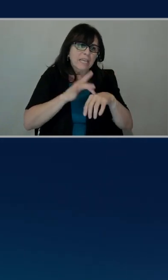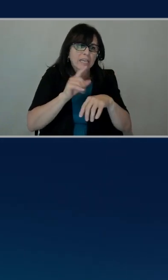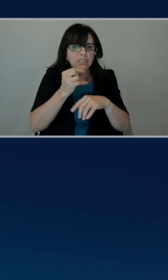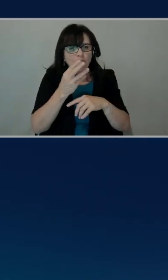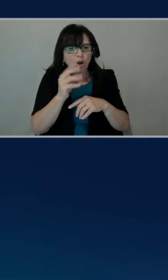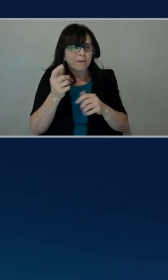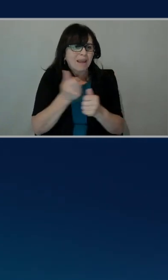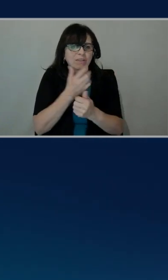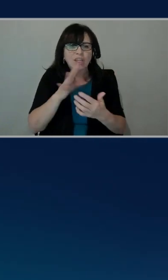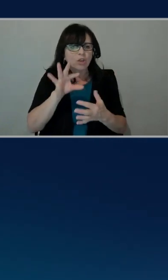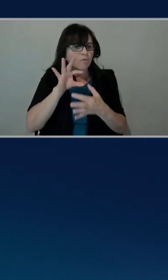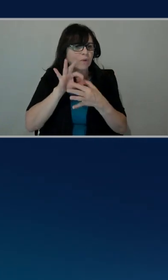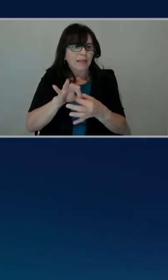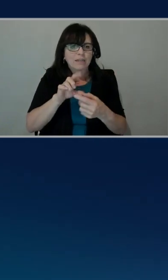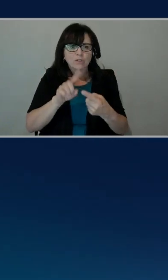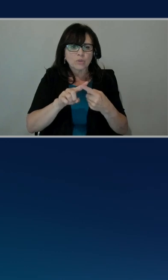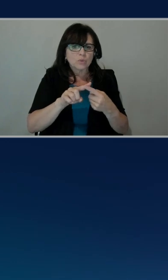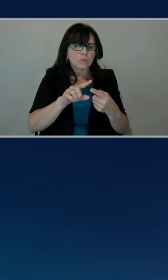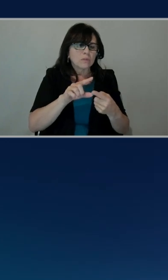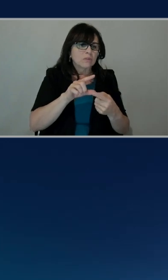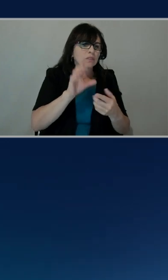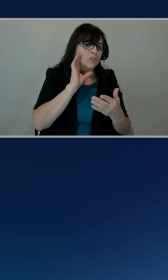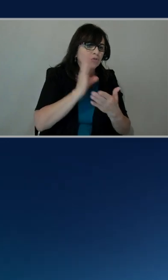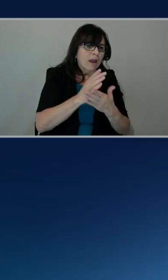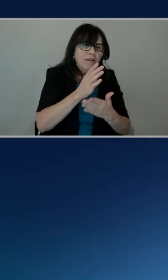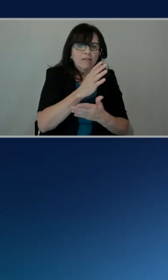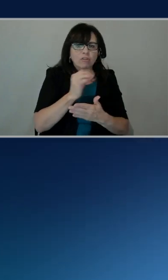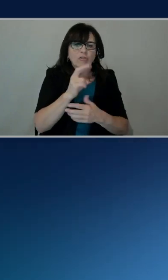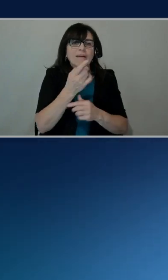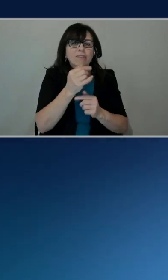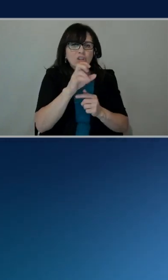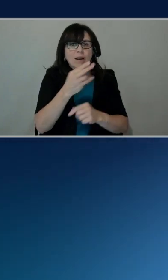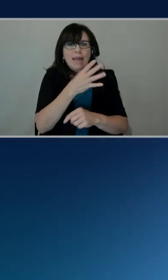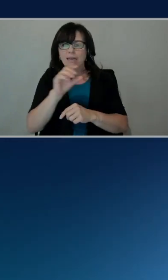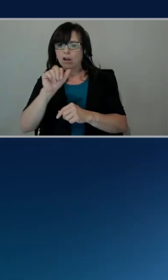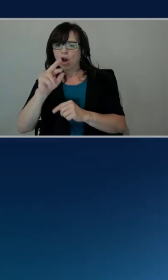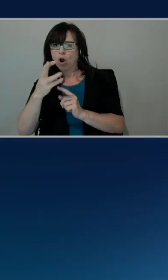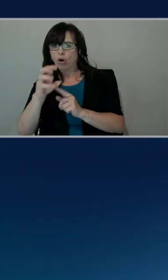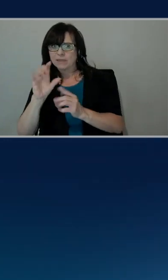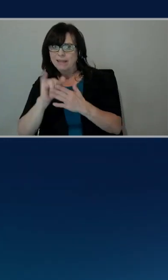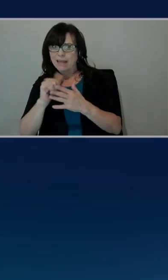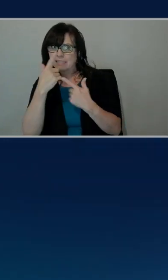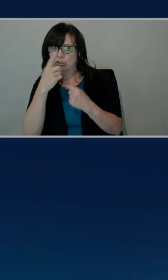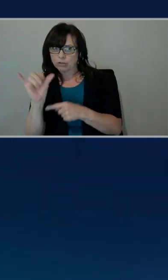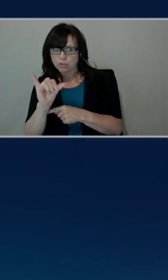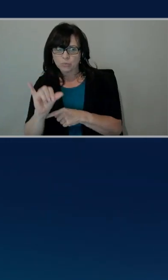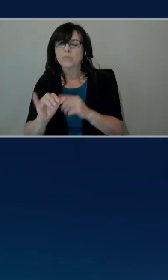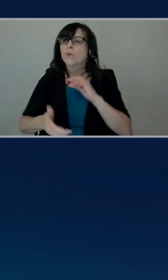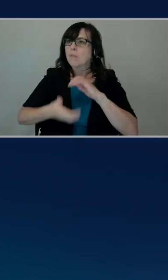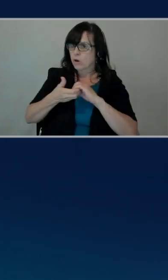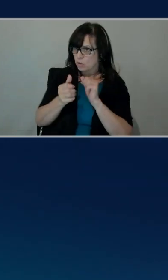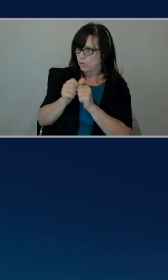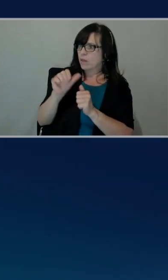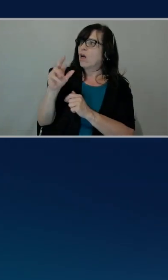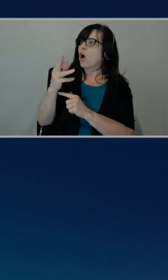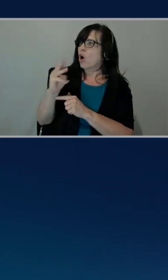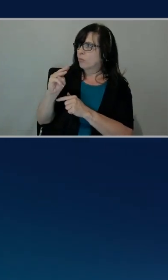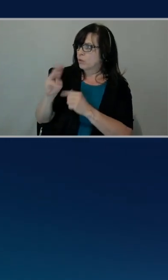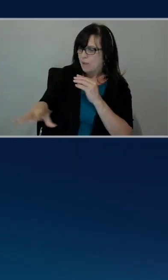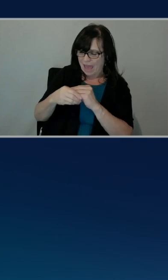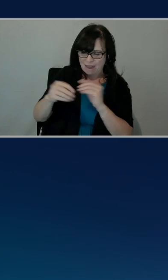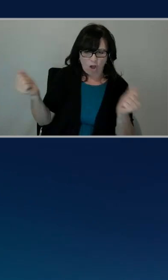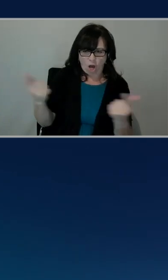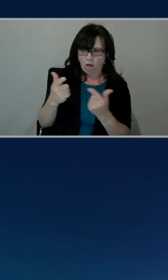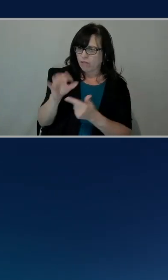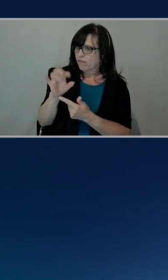ARM, specifically with AI ML too? I think that's really interesting as well. Sure. Of course, we partnered with ARM to bring all these great Graviton features